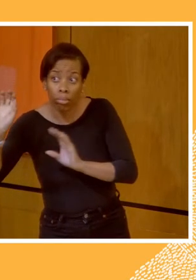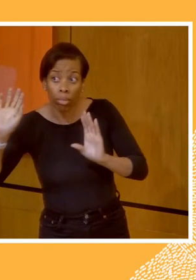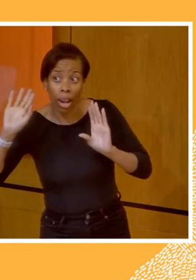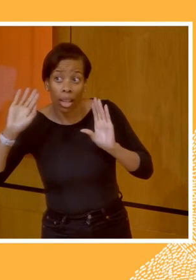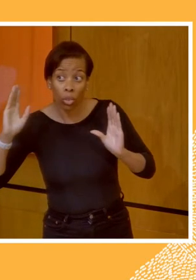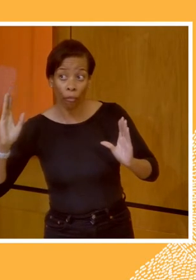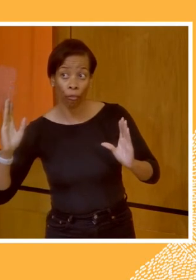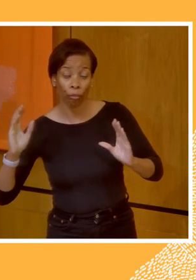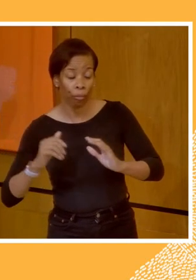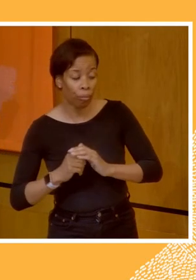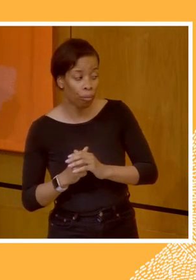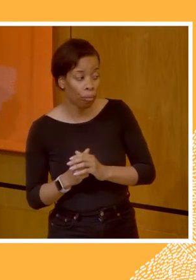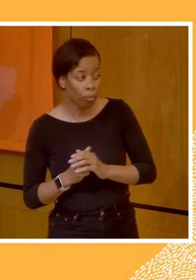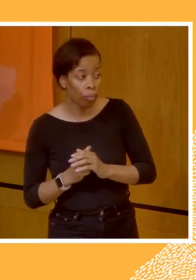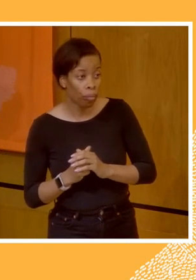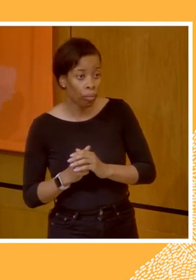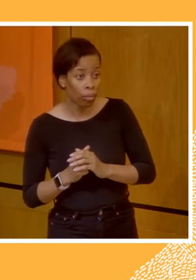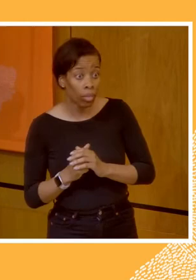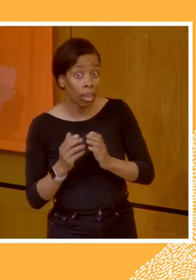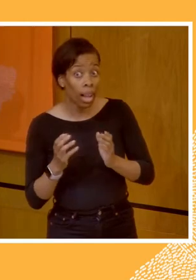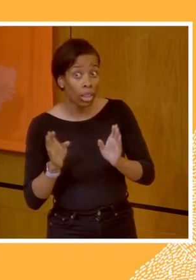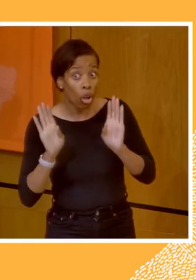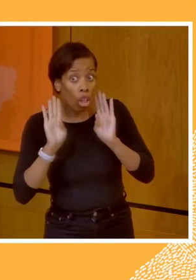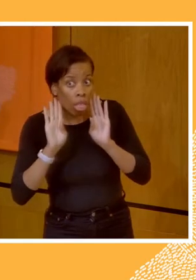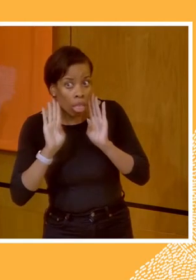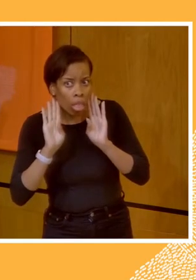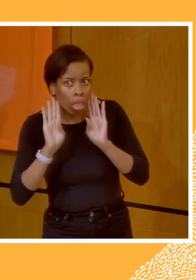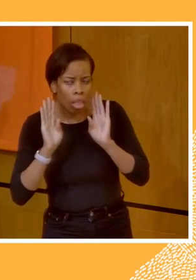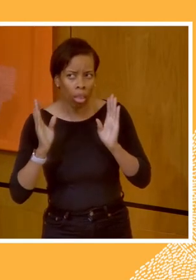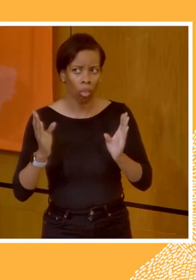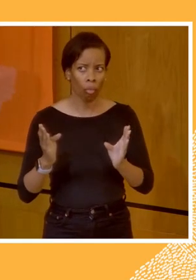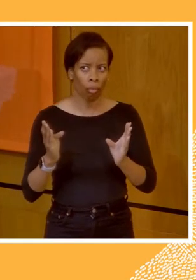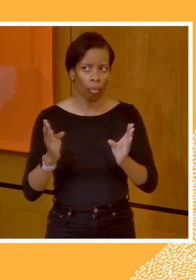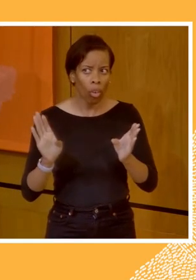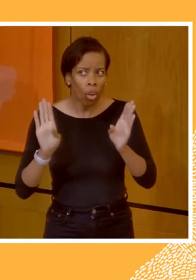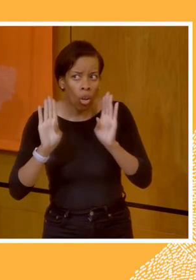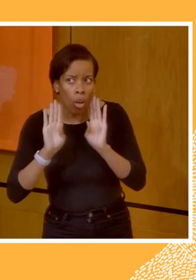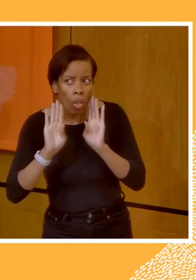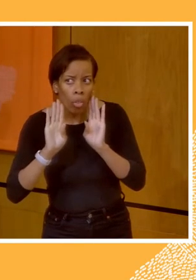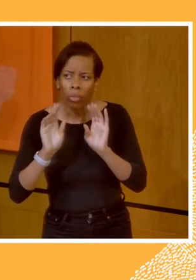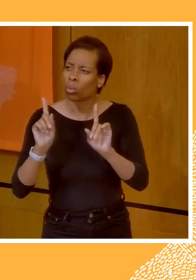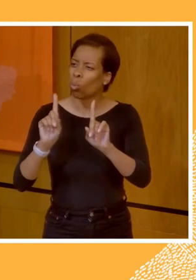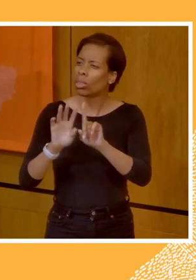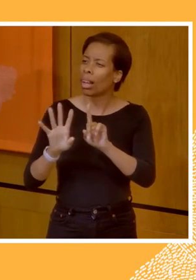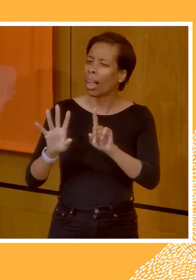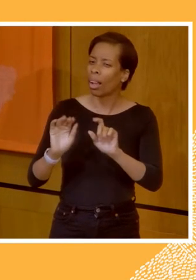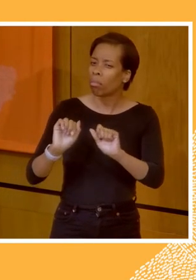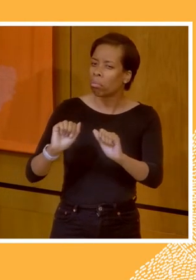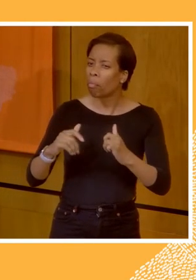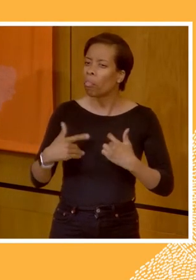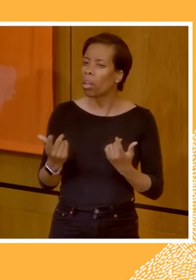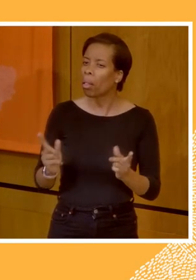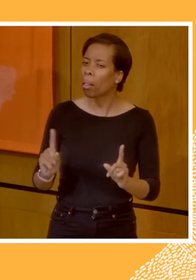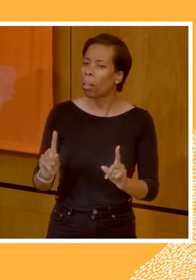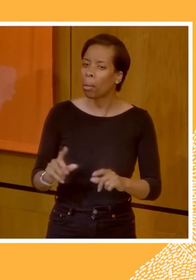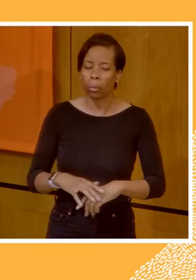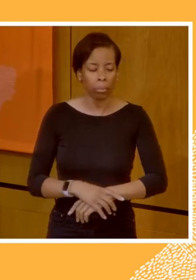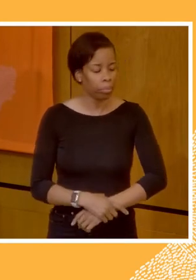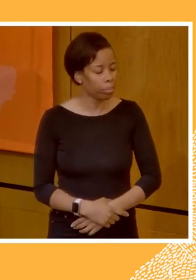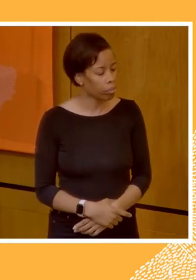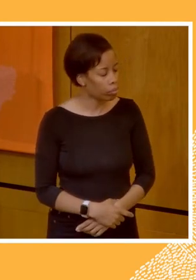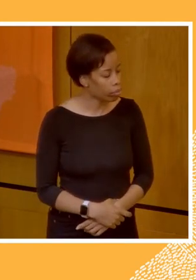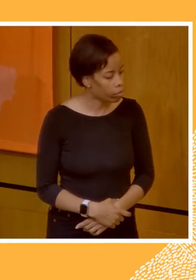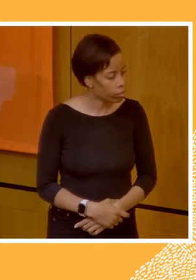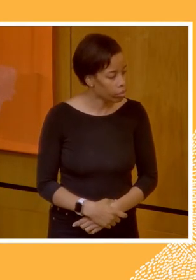ears and then back, just to see what that simple act of filtering out some frequencies does and how radically it can change how you can hear a